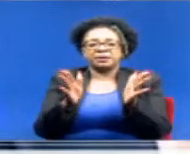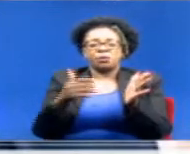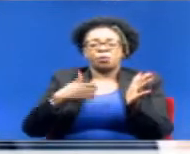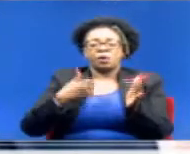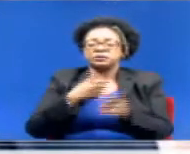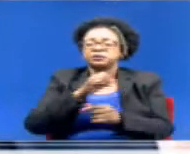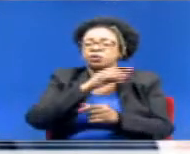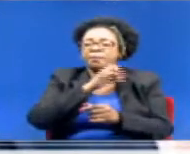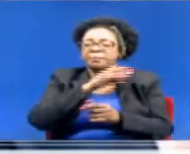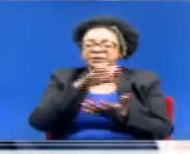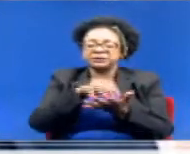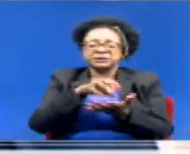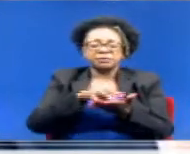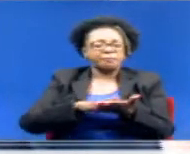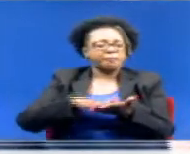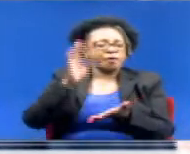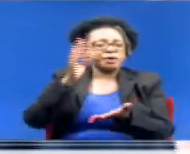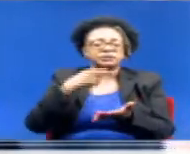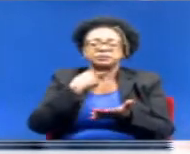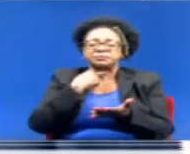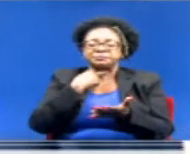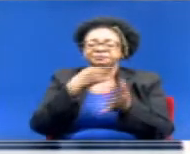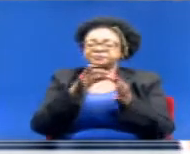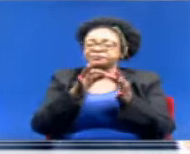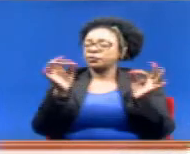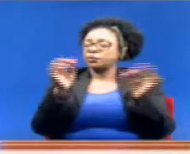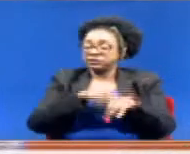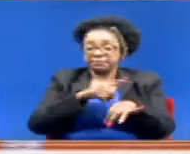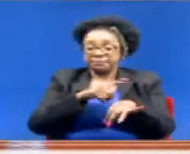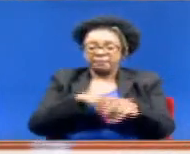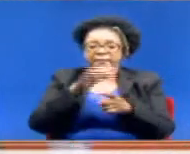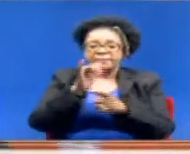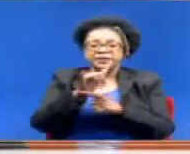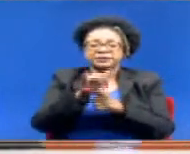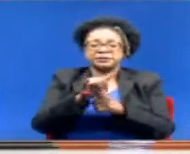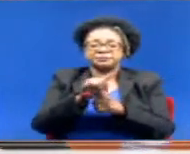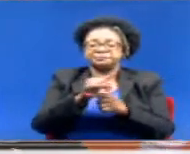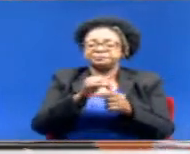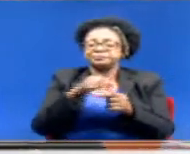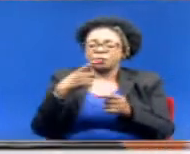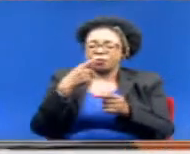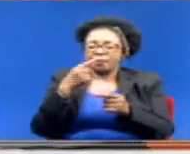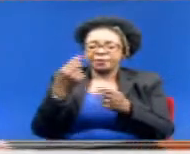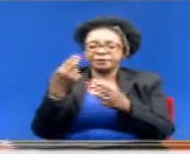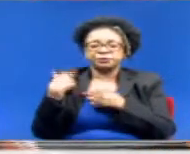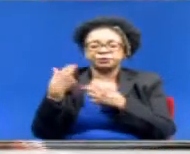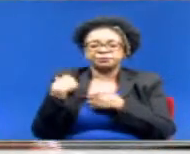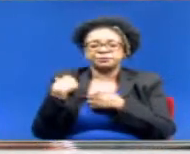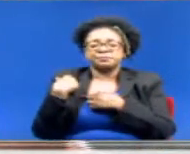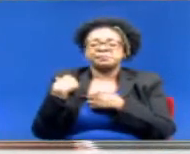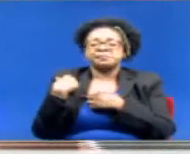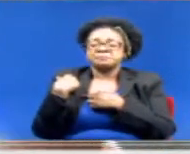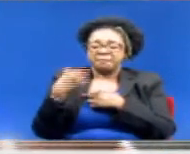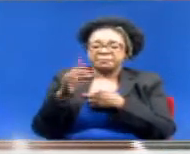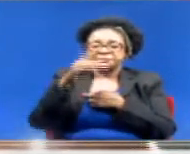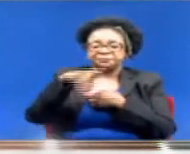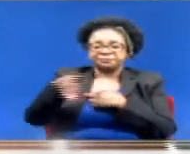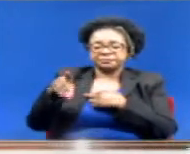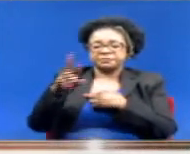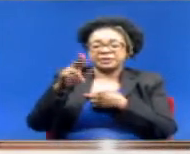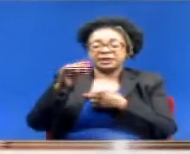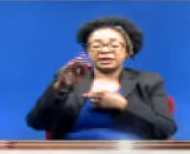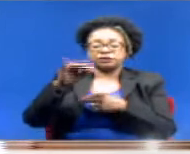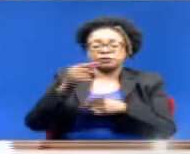nyingi zinakwama na kuchukua muda mrefu. Lawama hii ikilimbikiziwa afisi ya mkuu wa mashtaka. Renson anasema